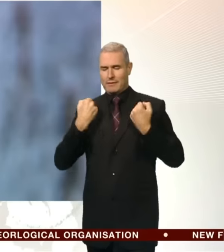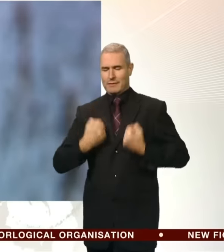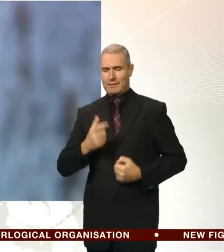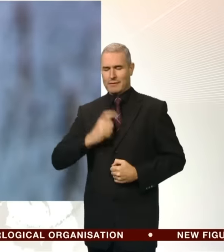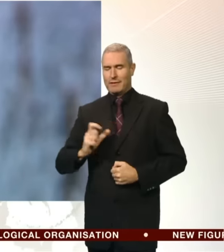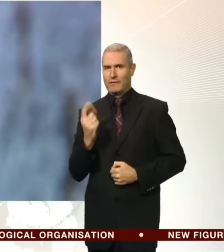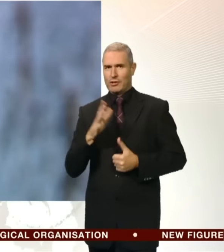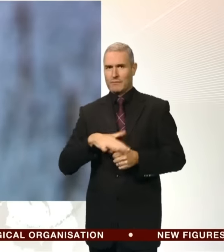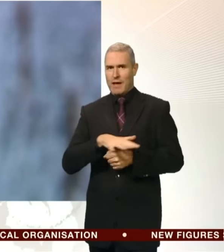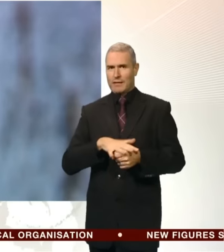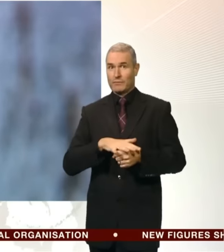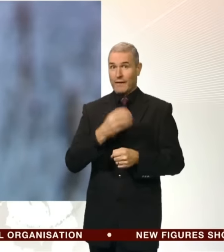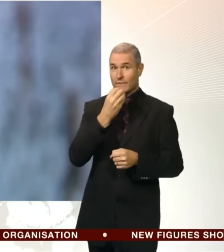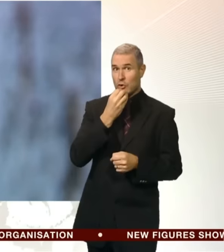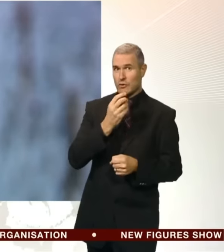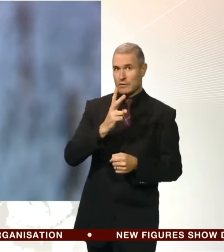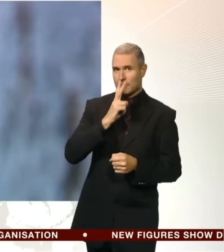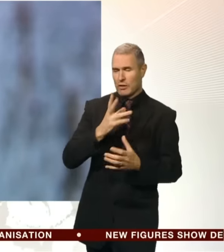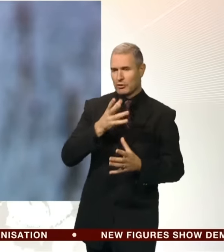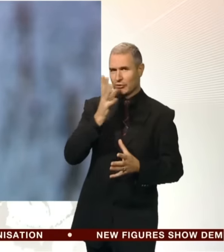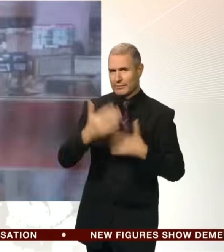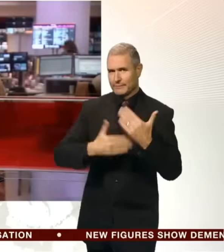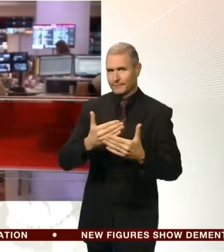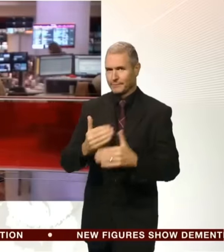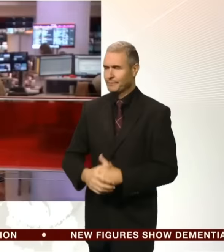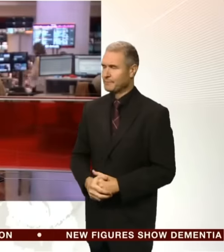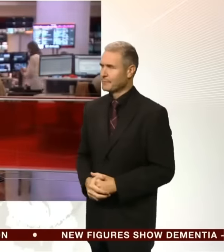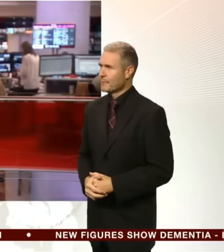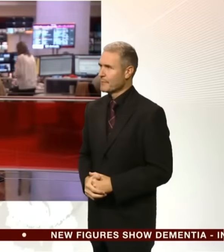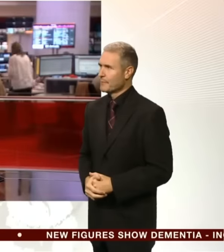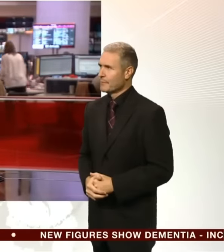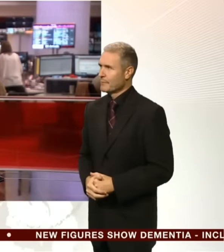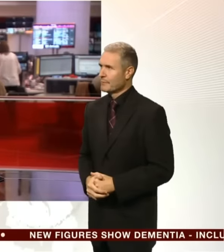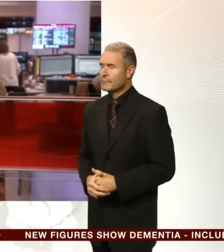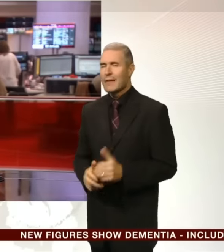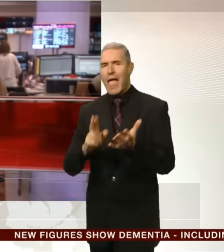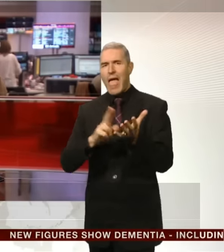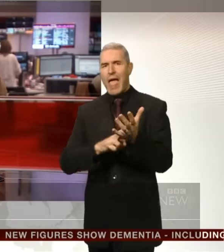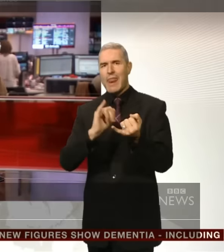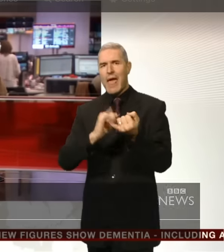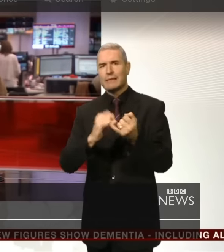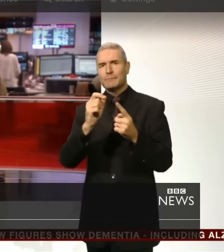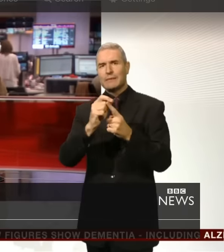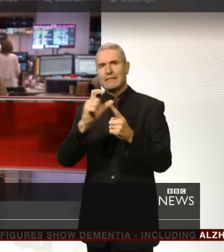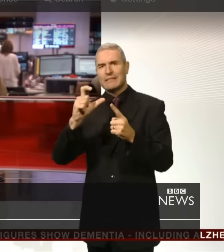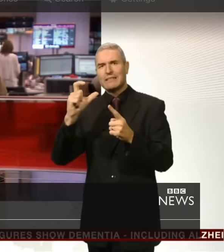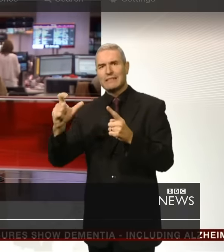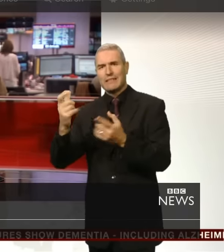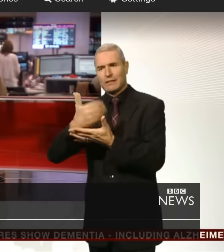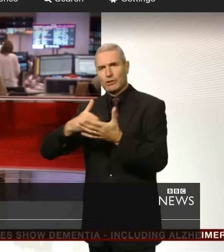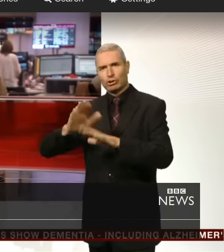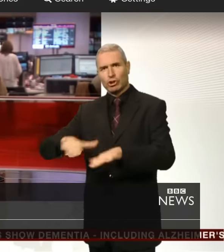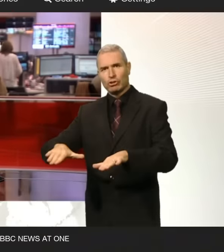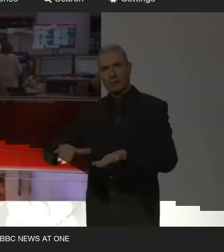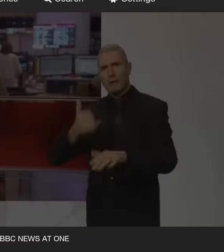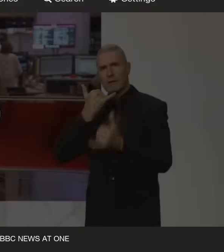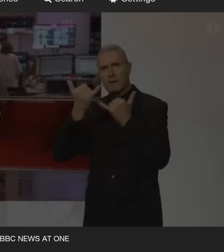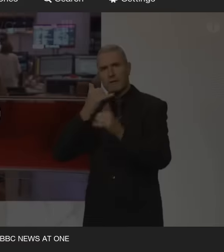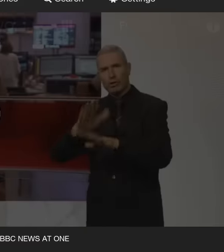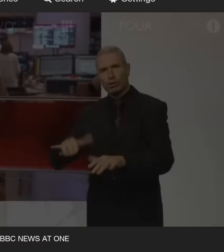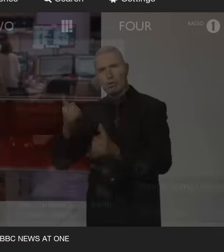place. Dominic Hughes, BBC News. The NSPCC says its helpline service Childline has seen